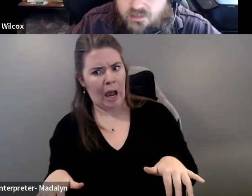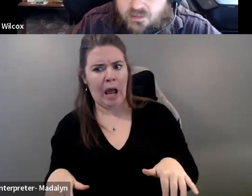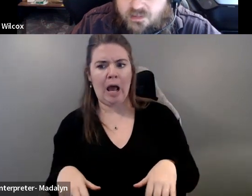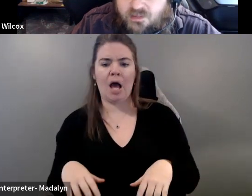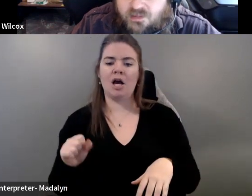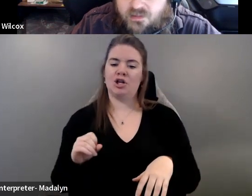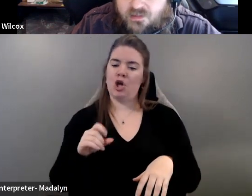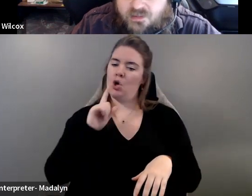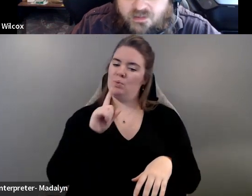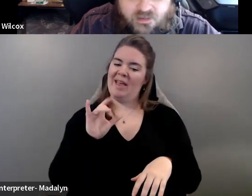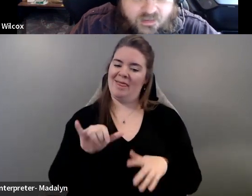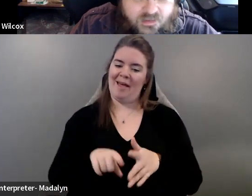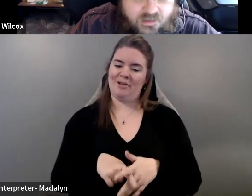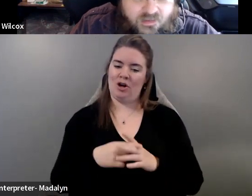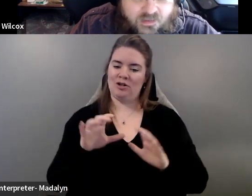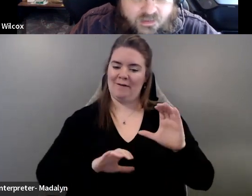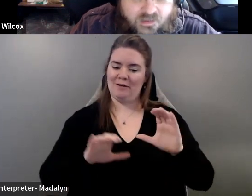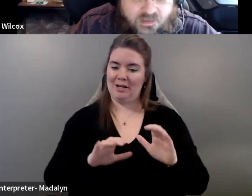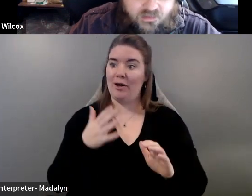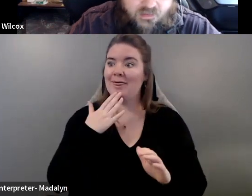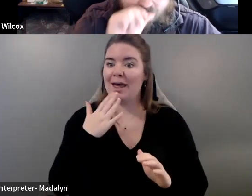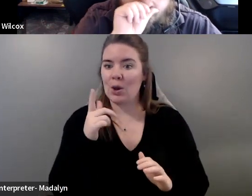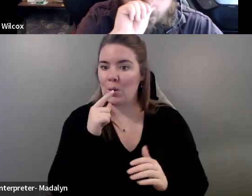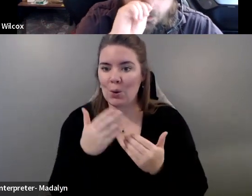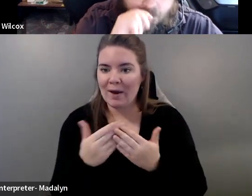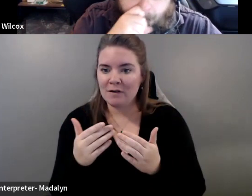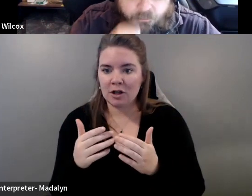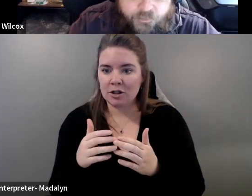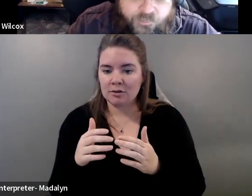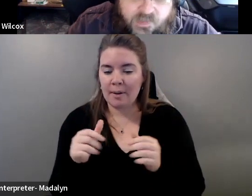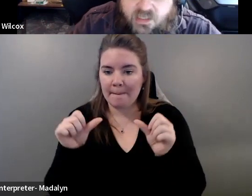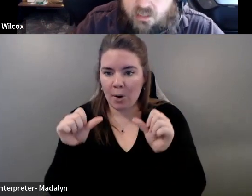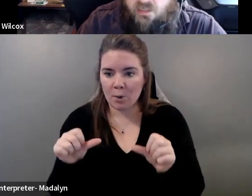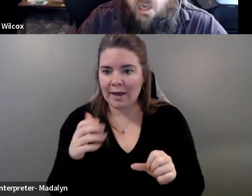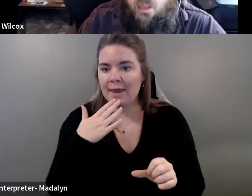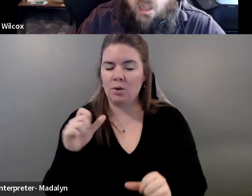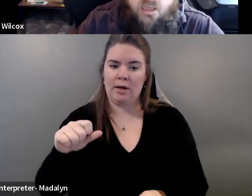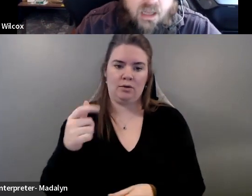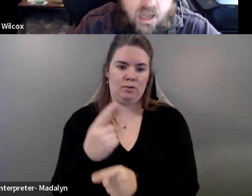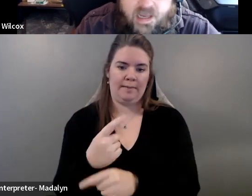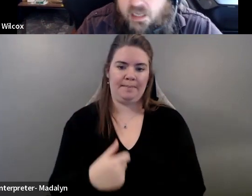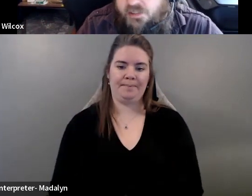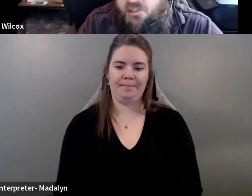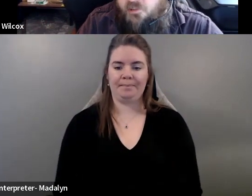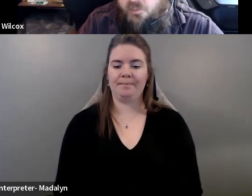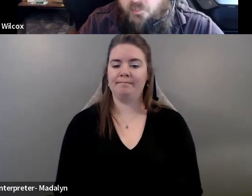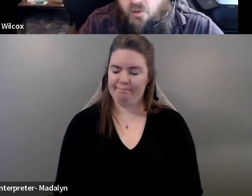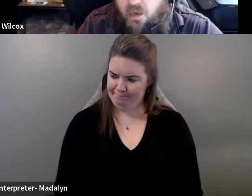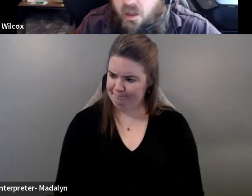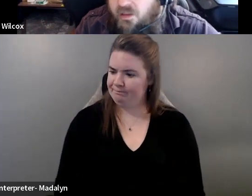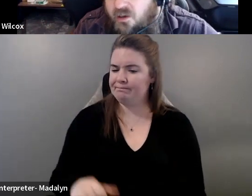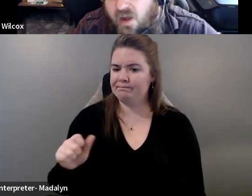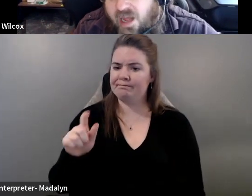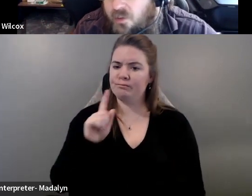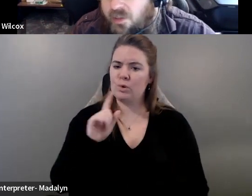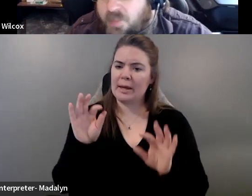a conversation. So thank you, whoever brought that up. Absolutely. Yeah, and it is super important.